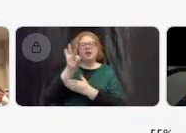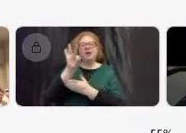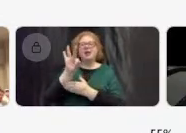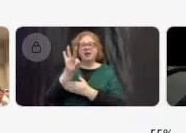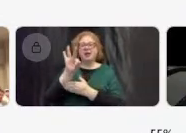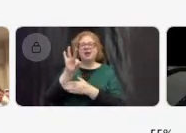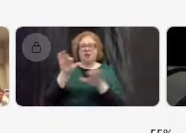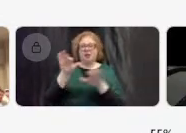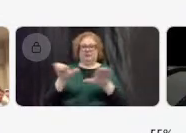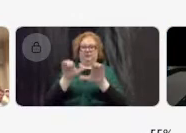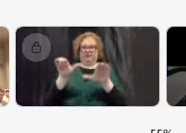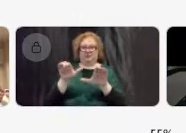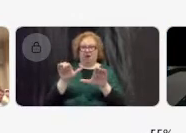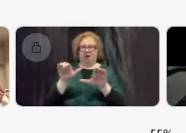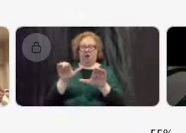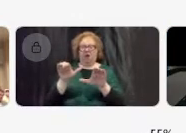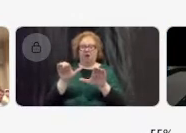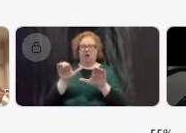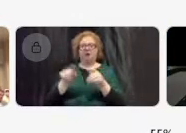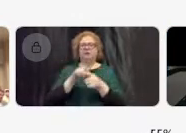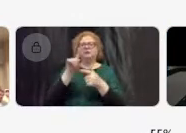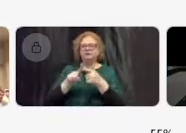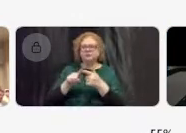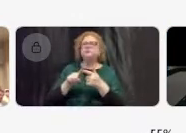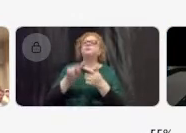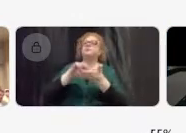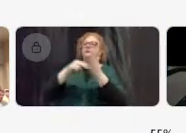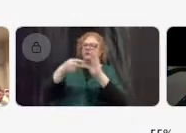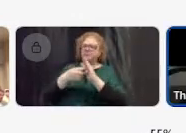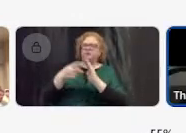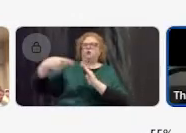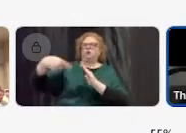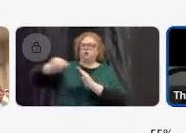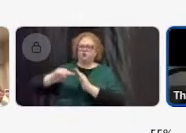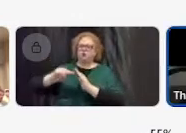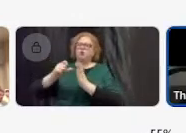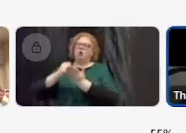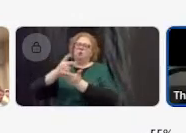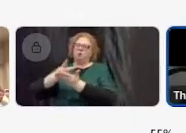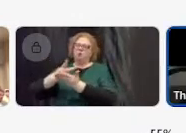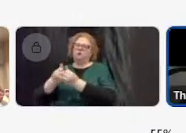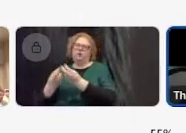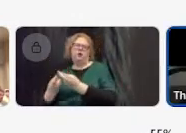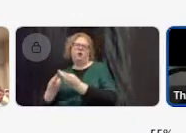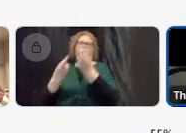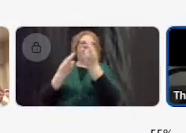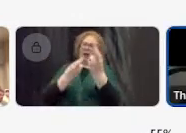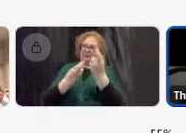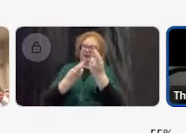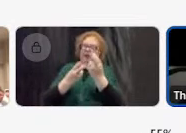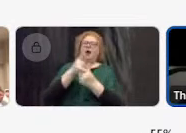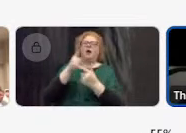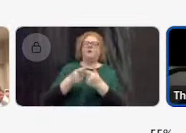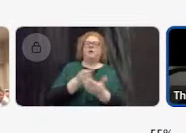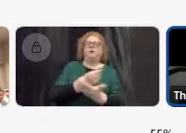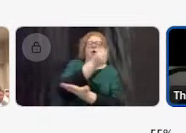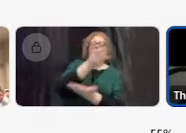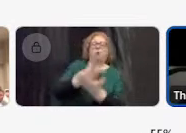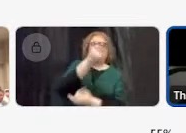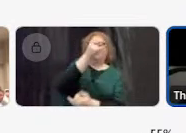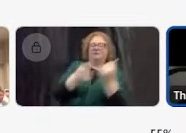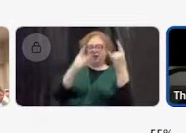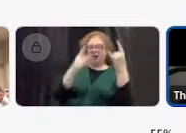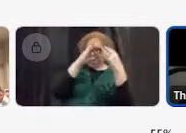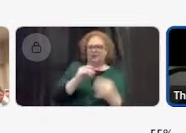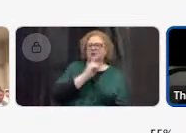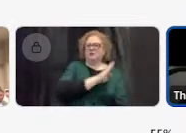subject to ultimate approval by the board. Is that correct, sir? I mean,